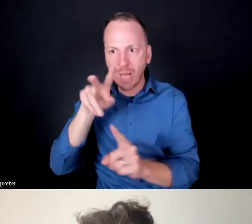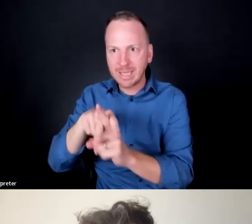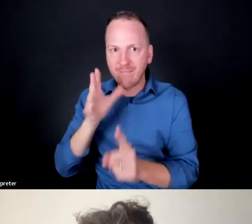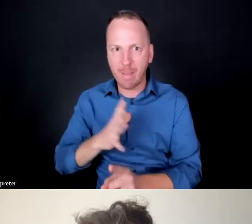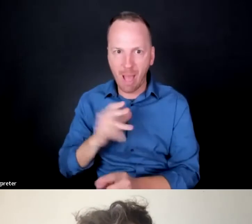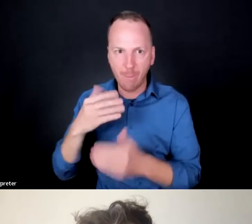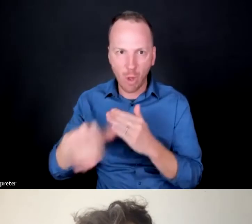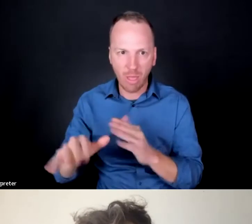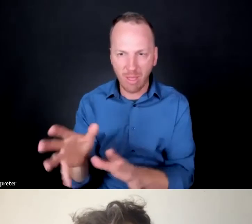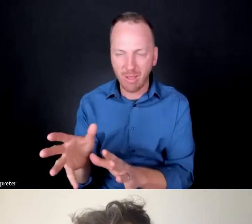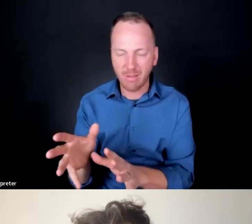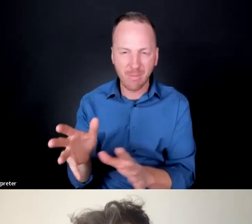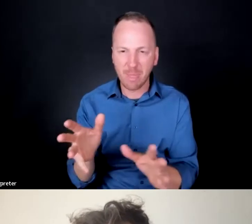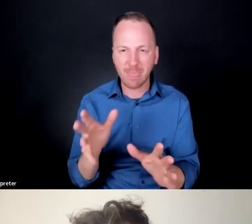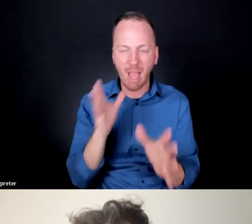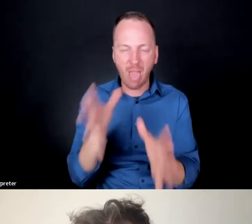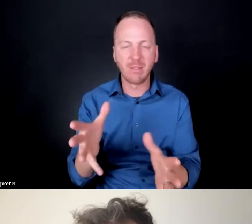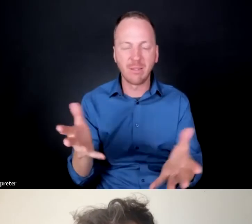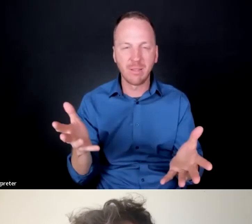at birth, which is like,